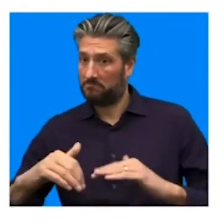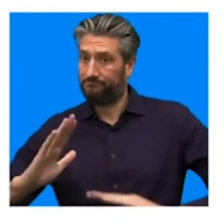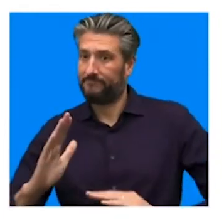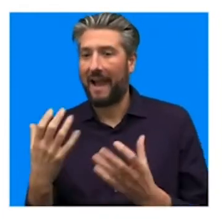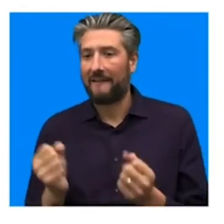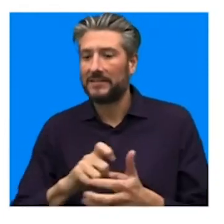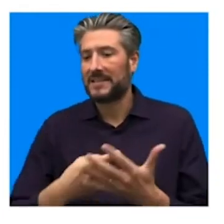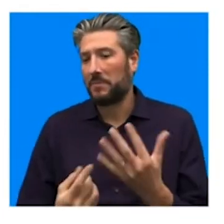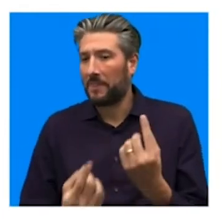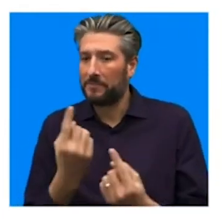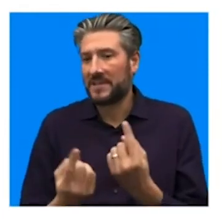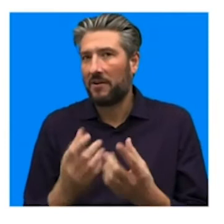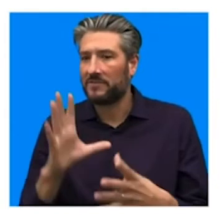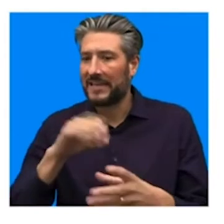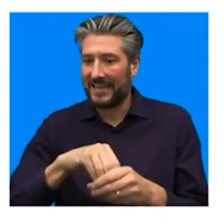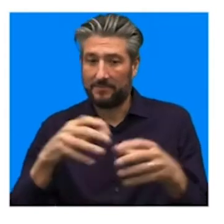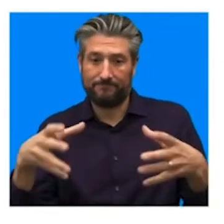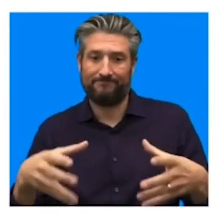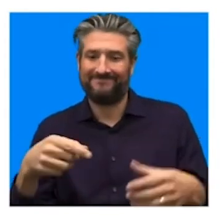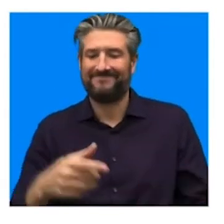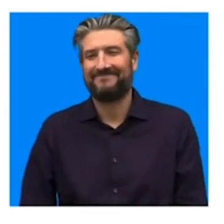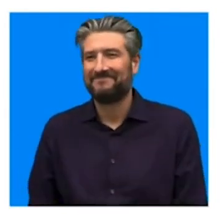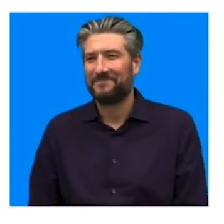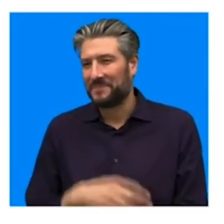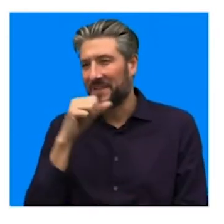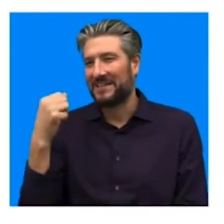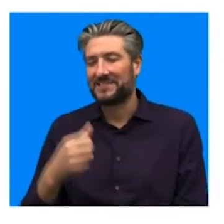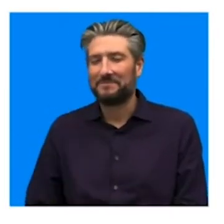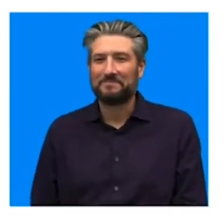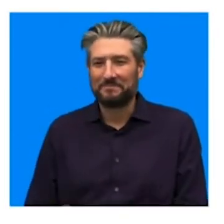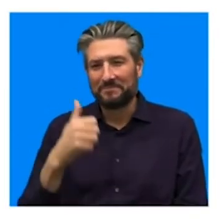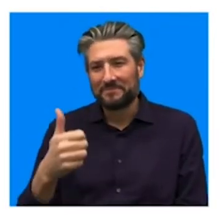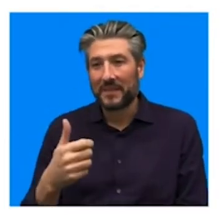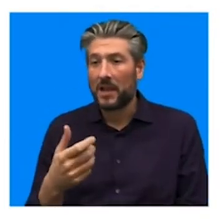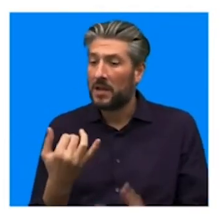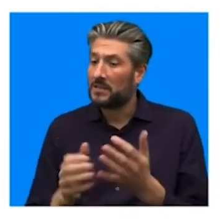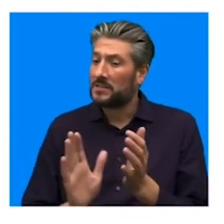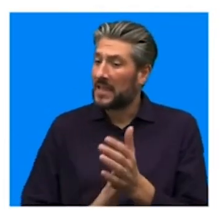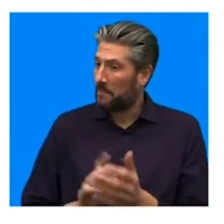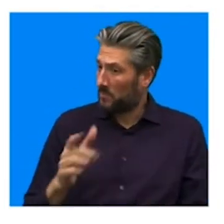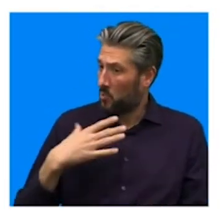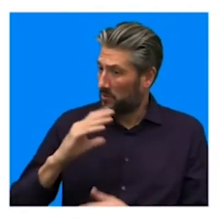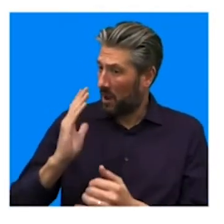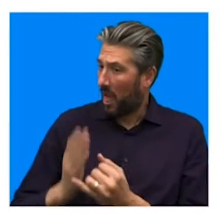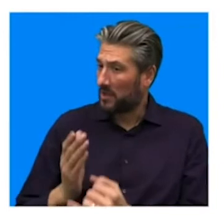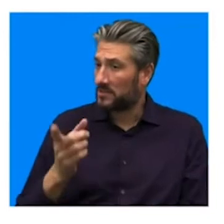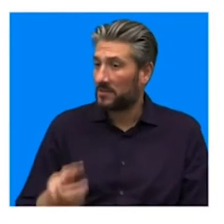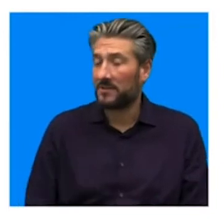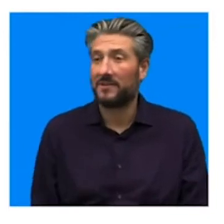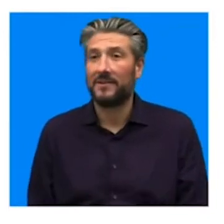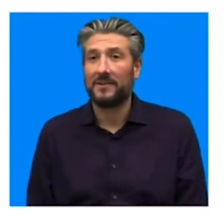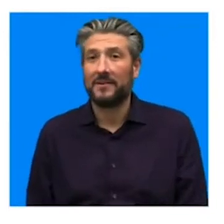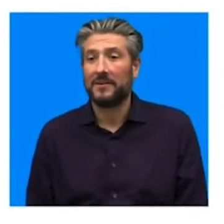team. Excellent. Nice. Yes. Yeah. Sam, do you want to end this out, or Jody, and say just